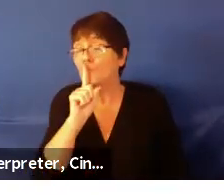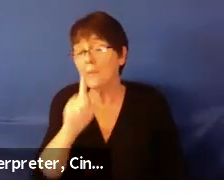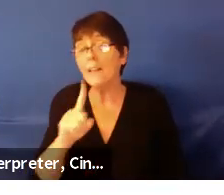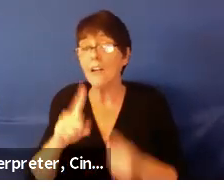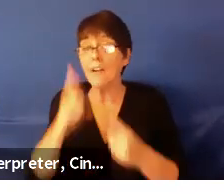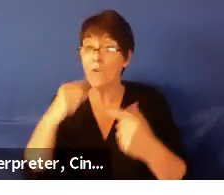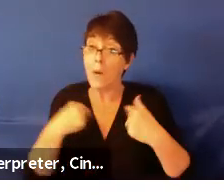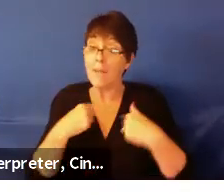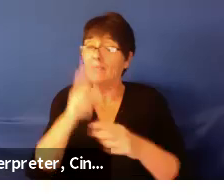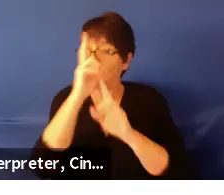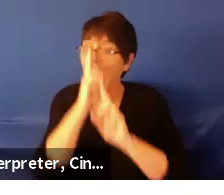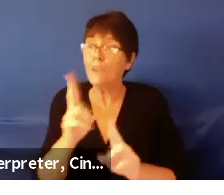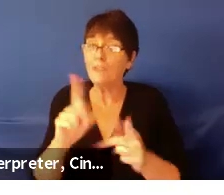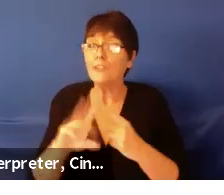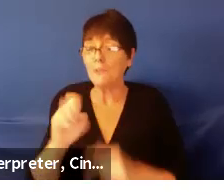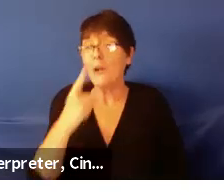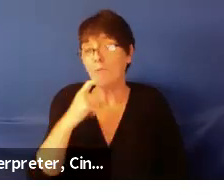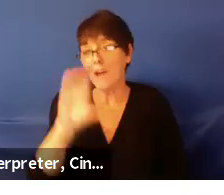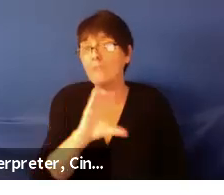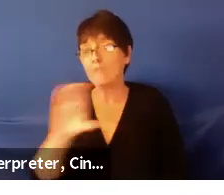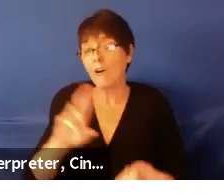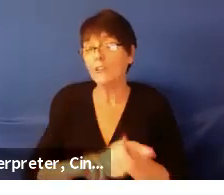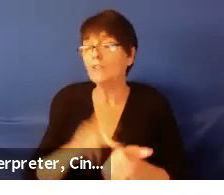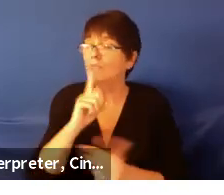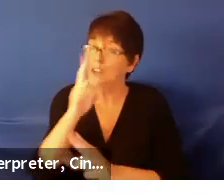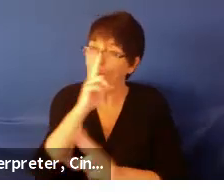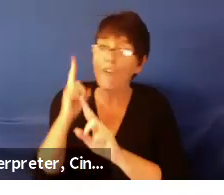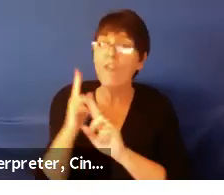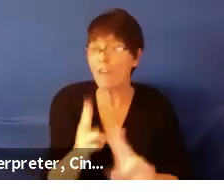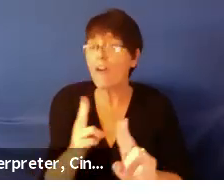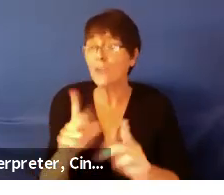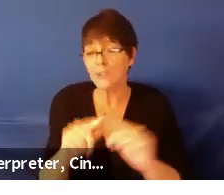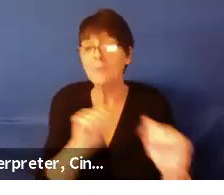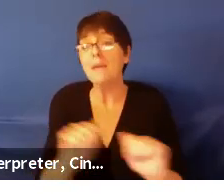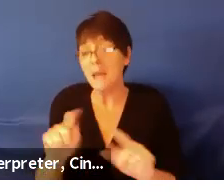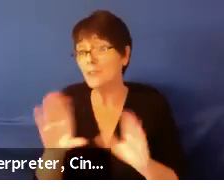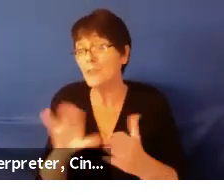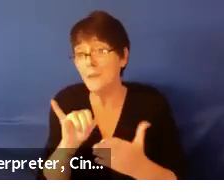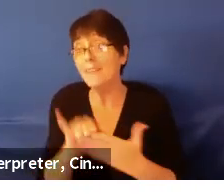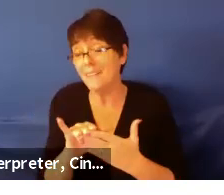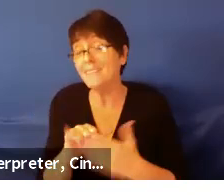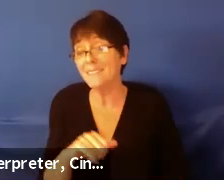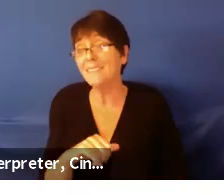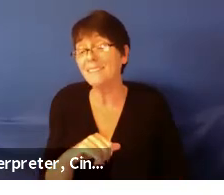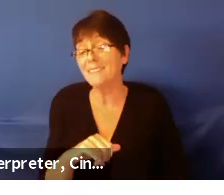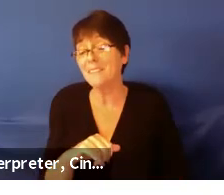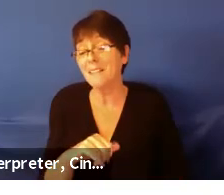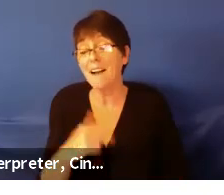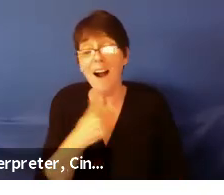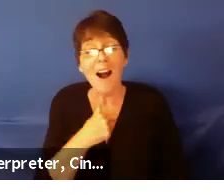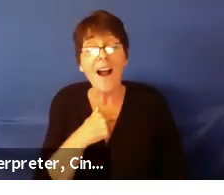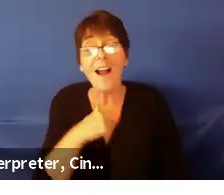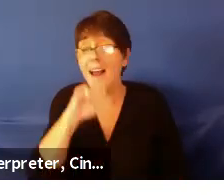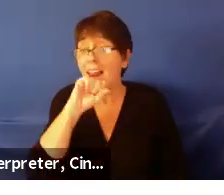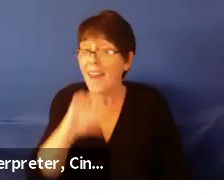a Red Cross nurse, and I am really honored by being able to do this. And I do love